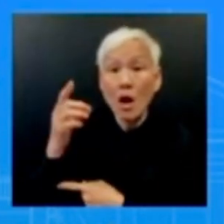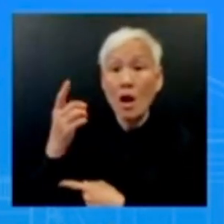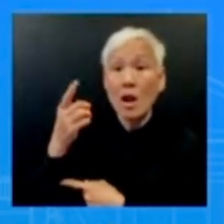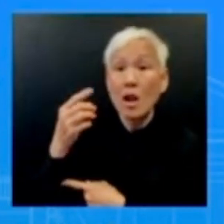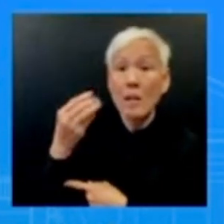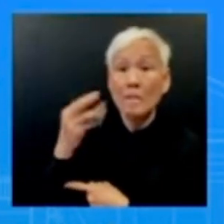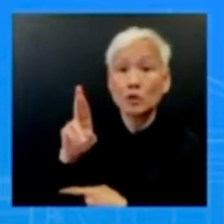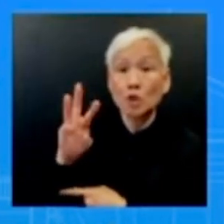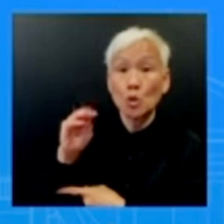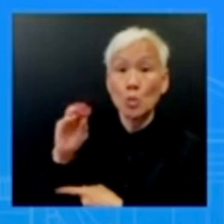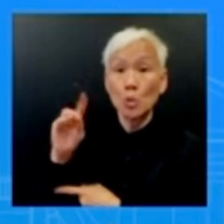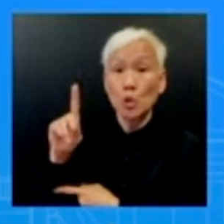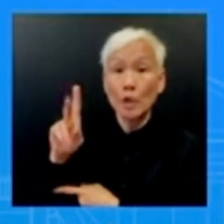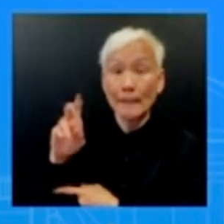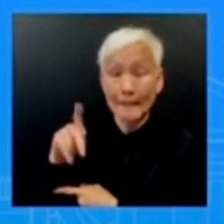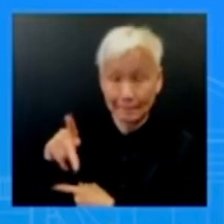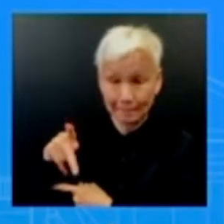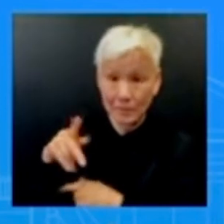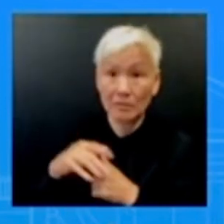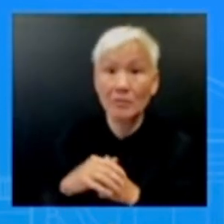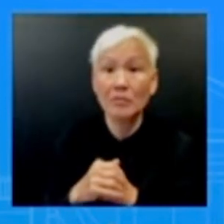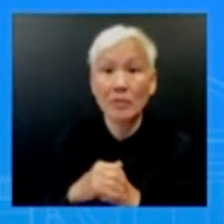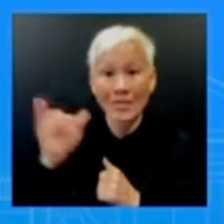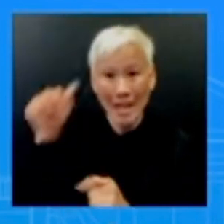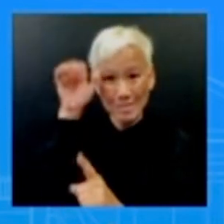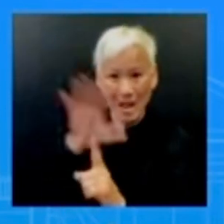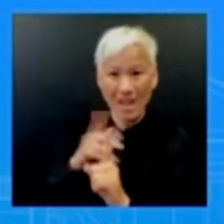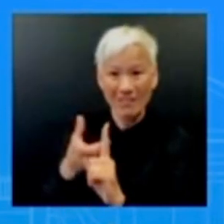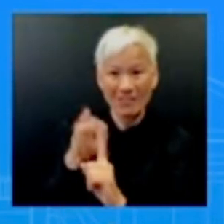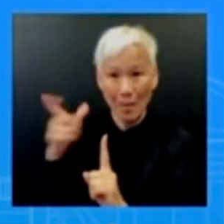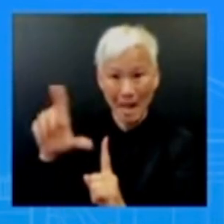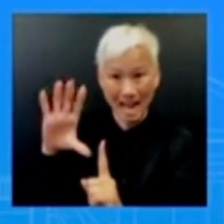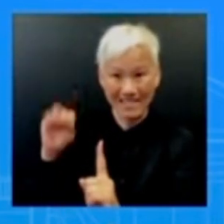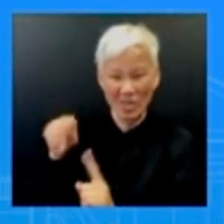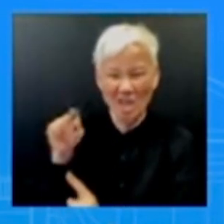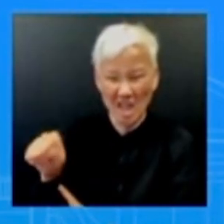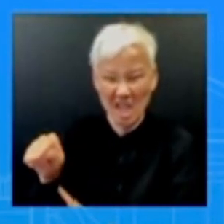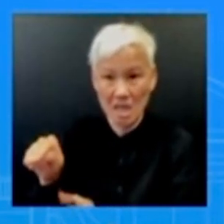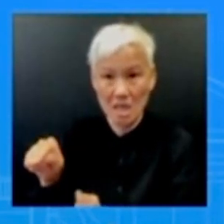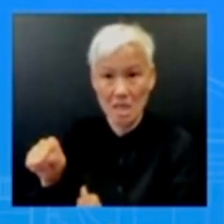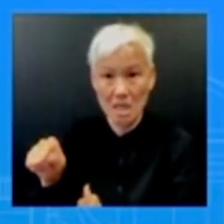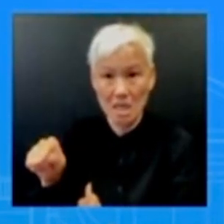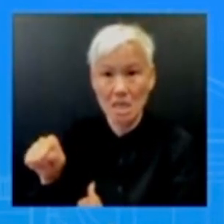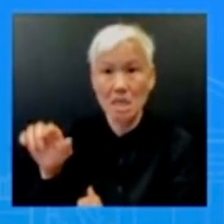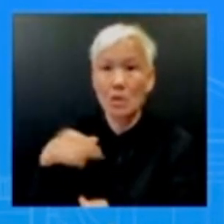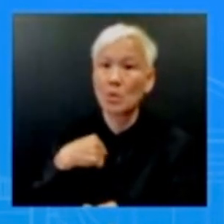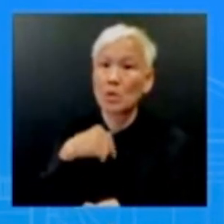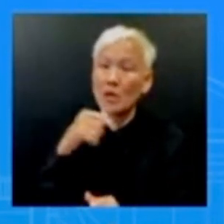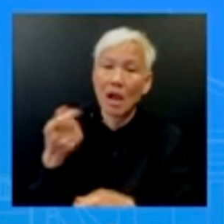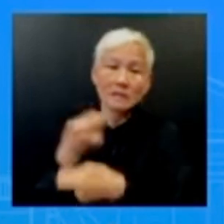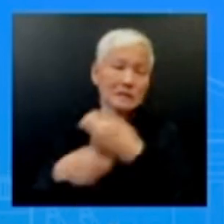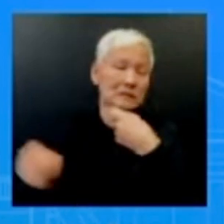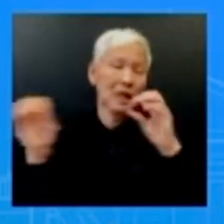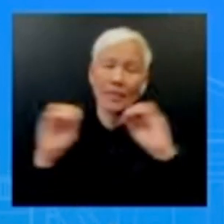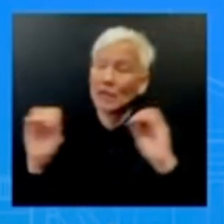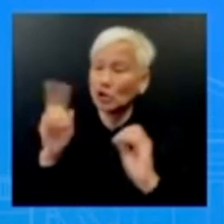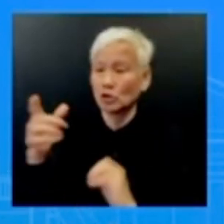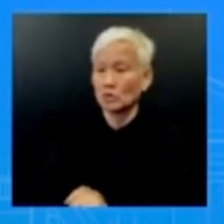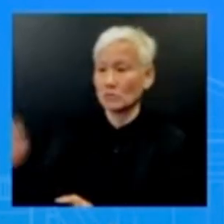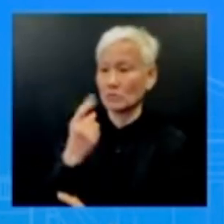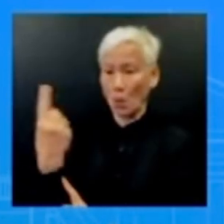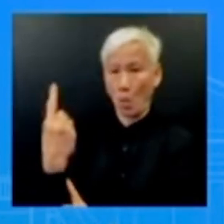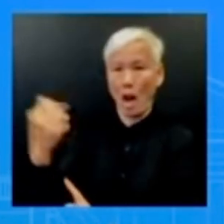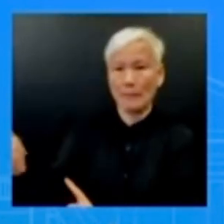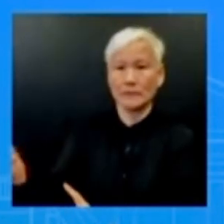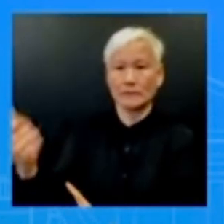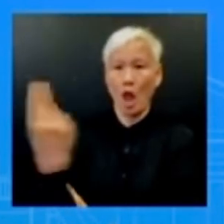And Secretary of State Blinken was in Niger last week. Did he negotiate at all for his